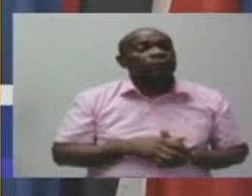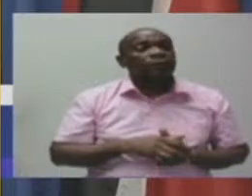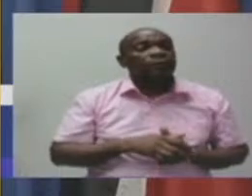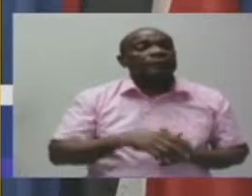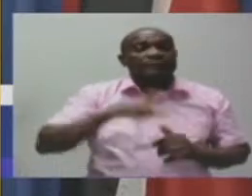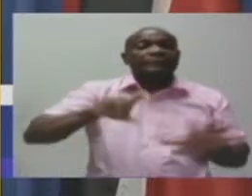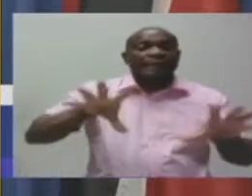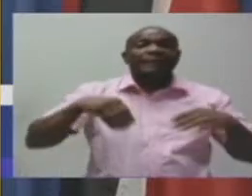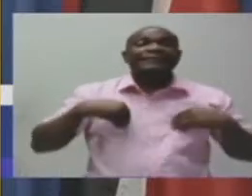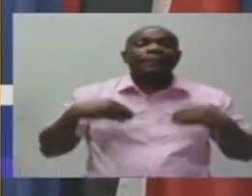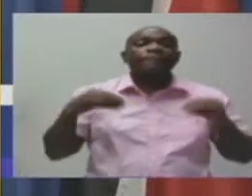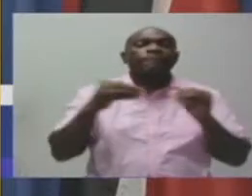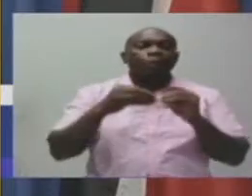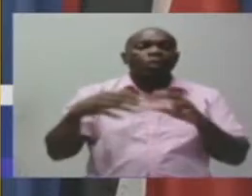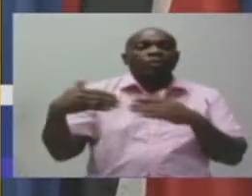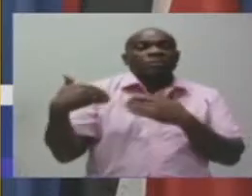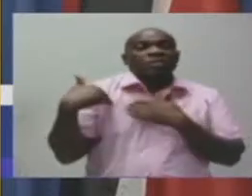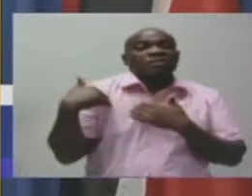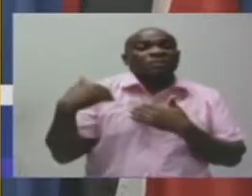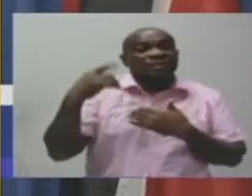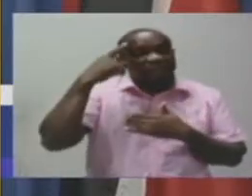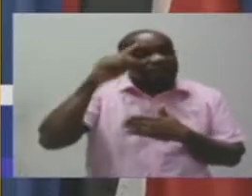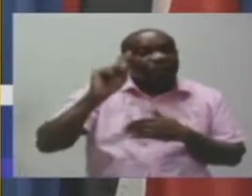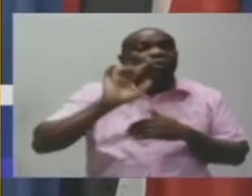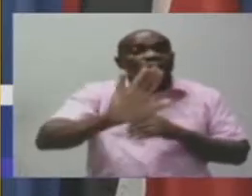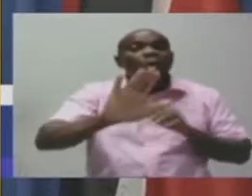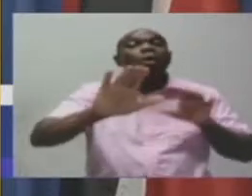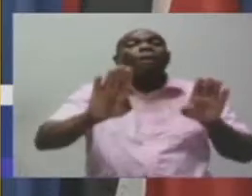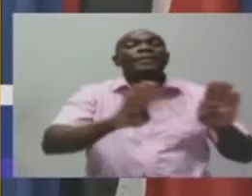There is no shortcut.